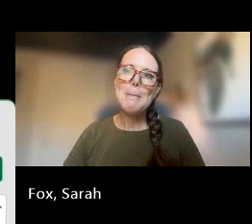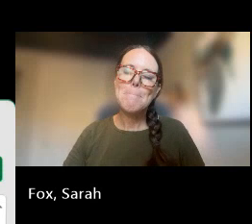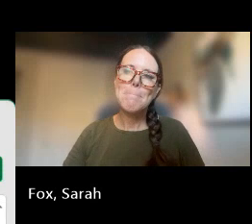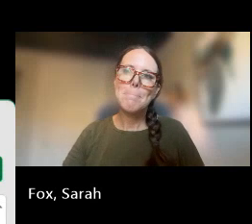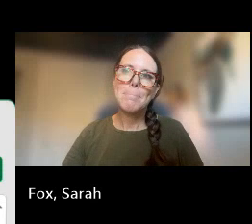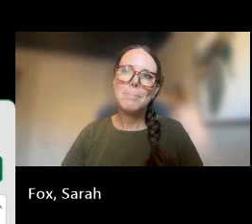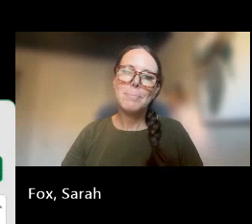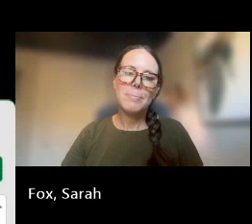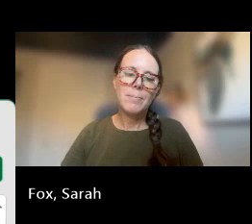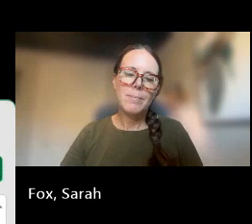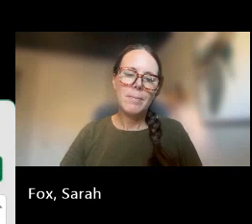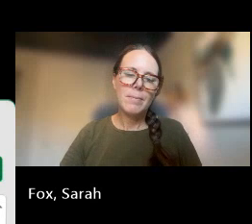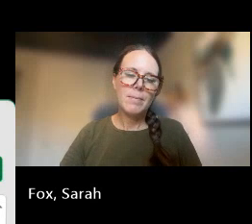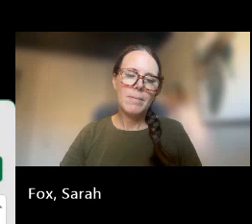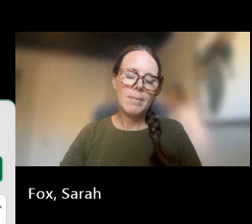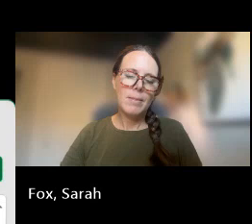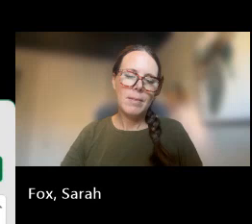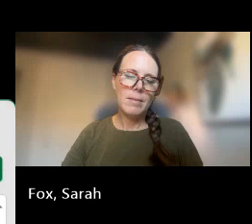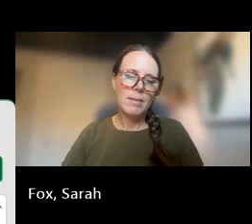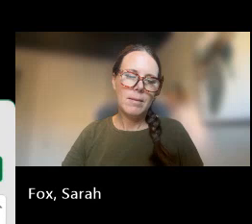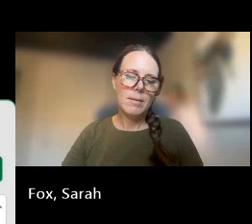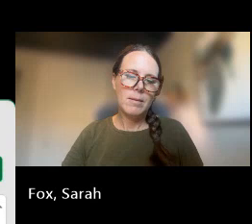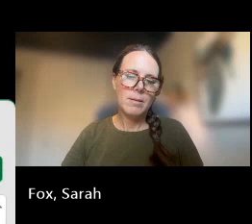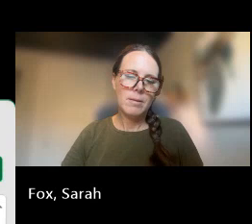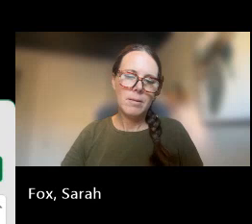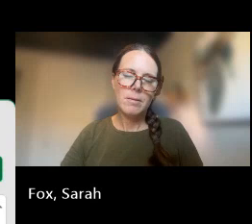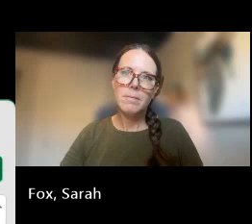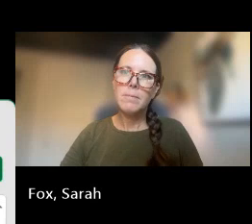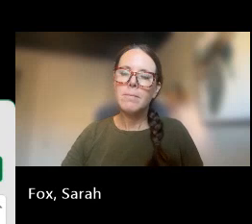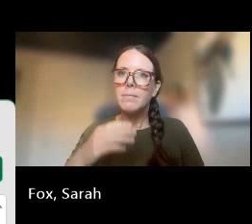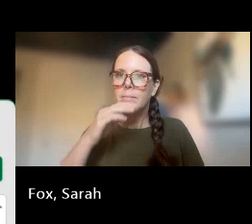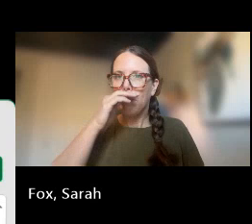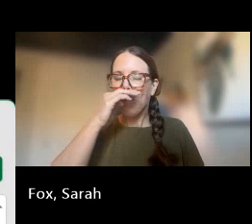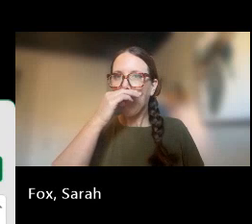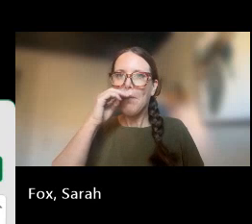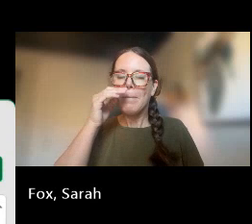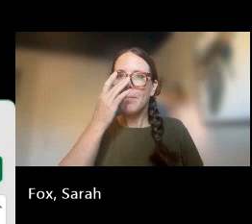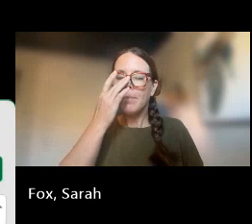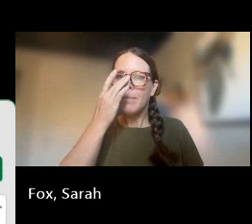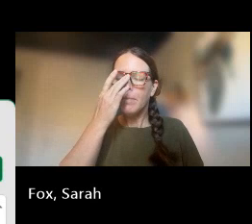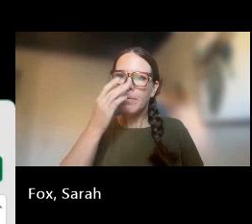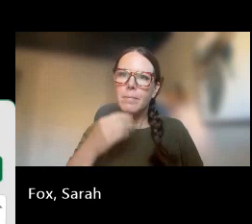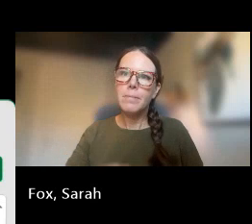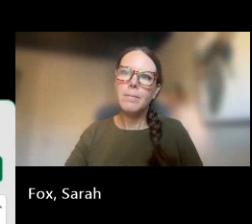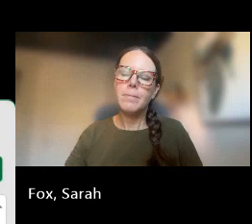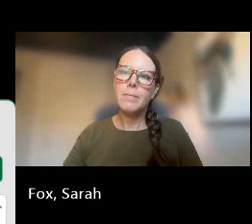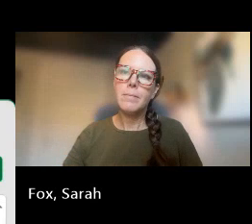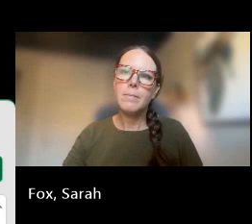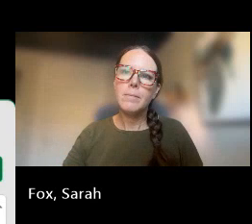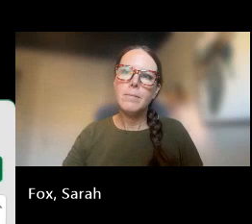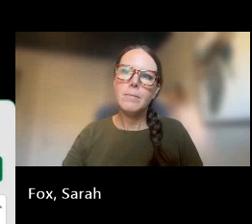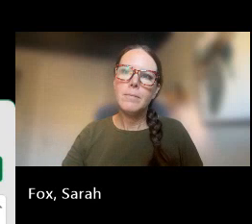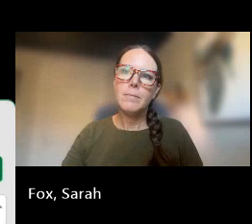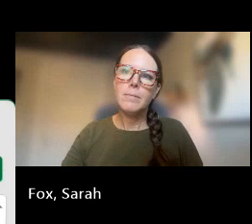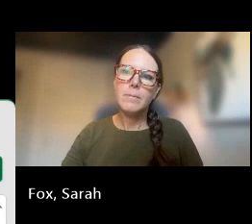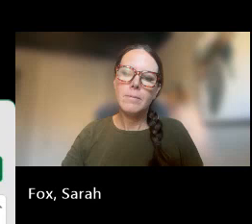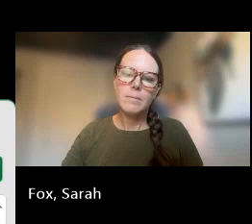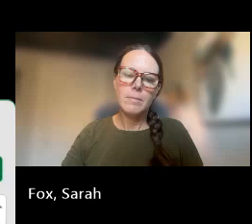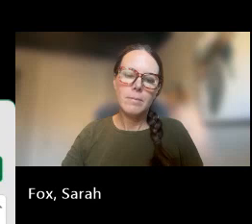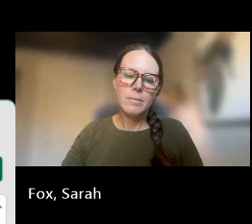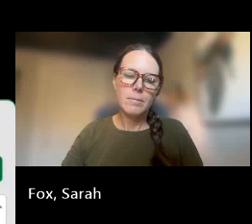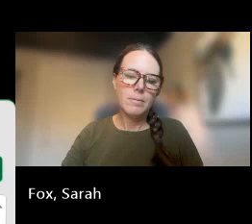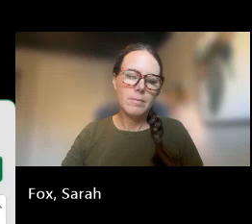Yes. Do you know Andrew from reporting on that one? We may have to